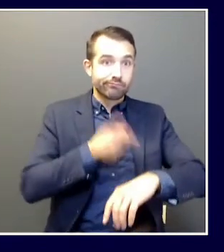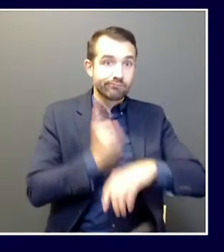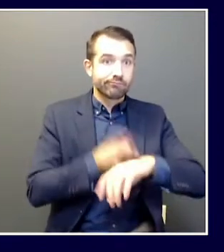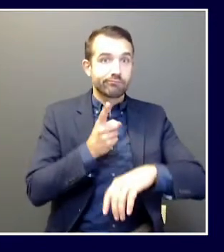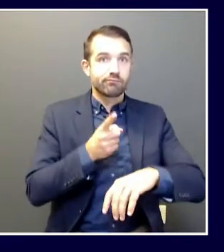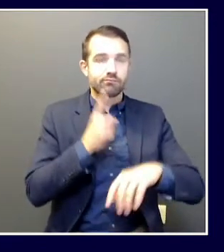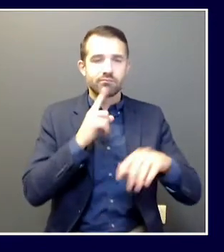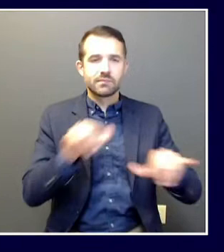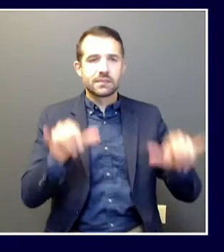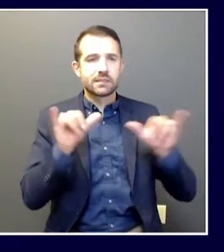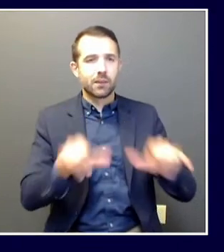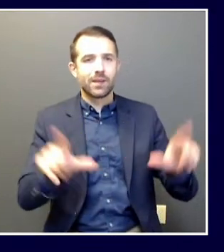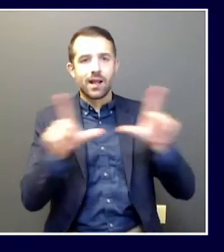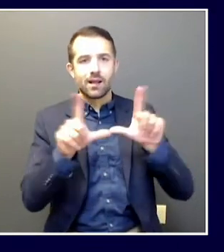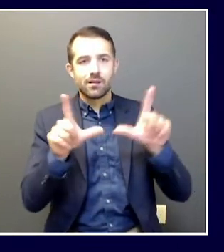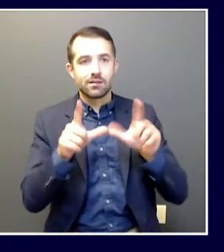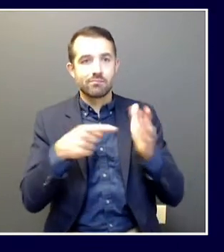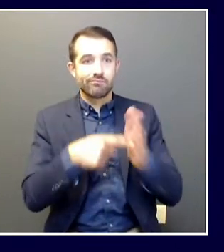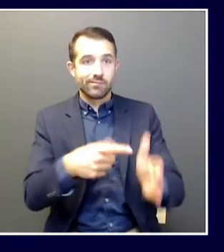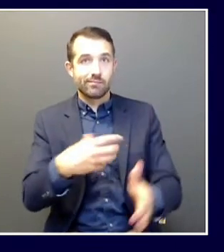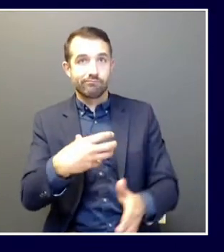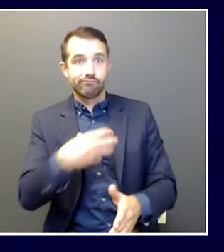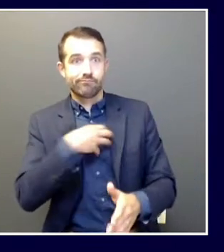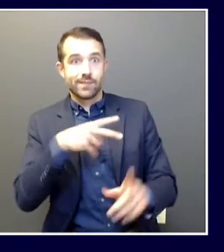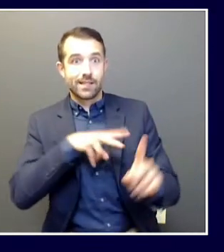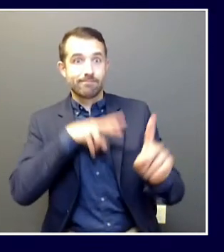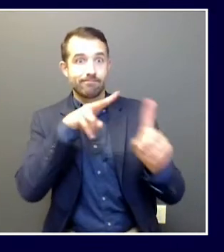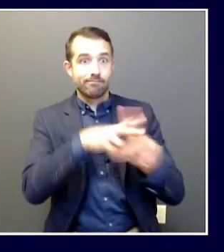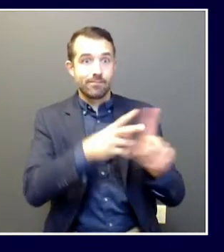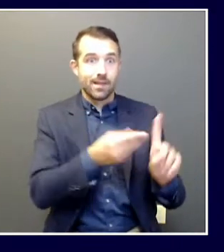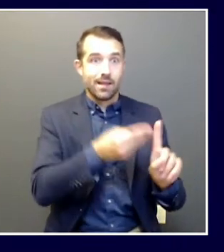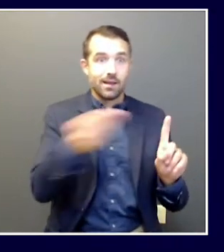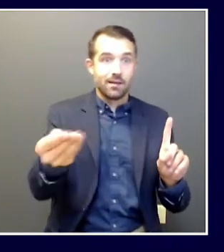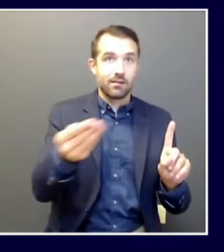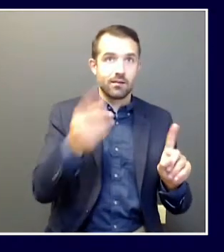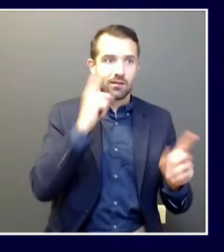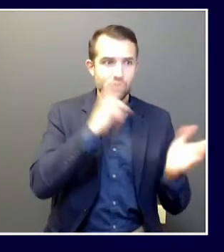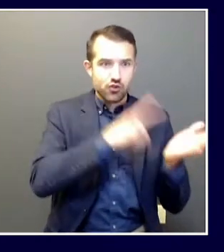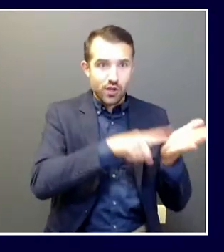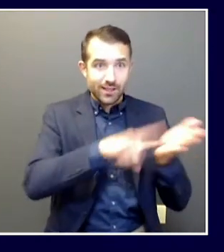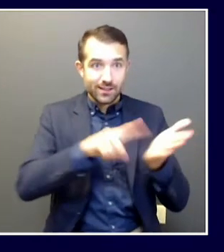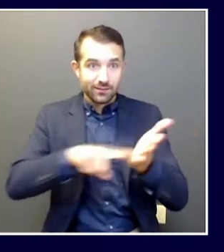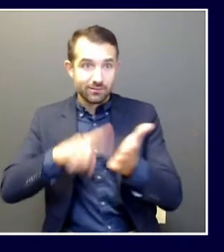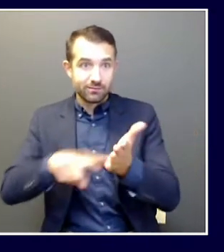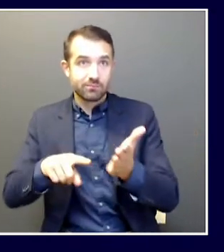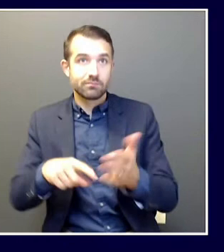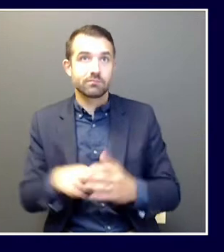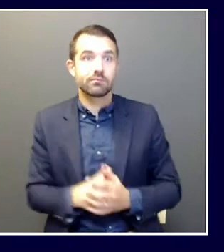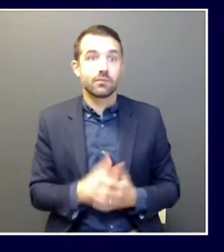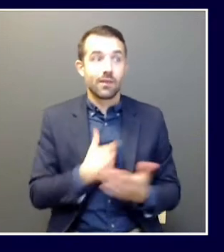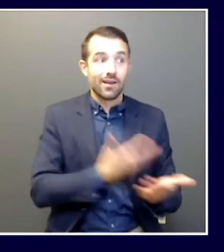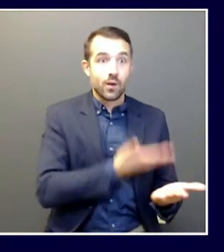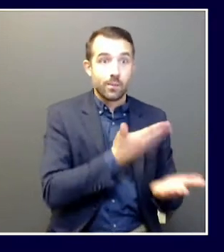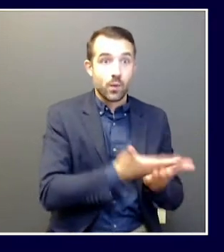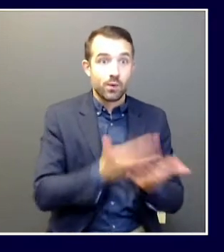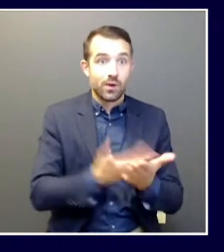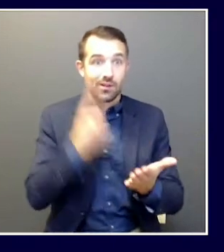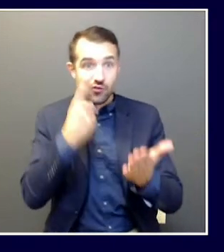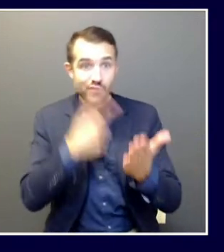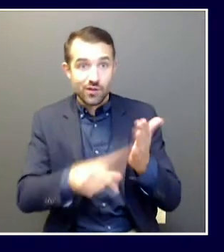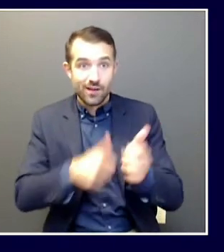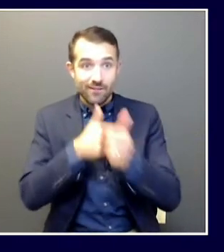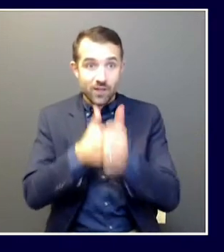complaint-driven investigations as needed, random audits to check records to see if there is compliance, as well as, again, a good dose